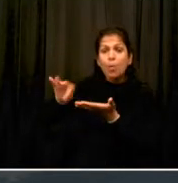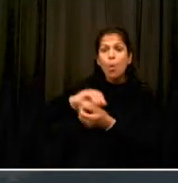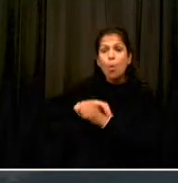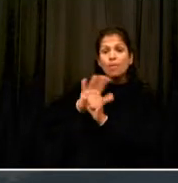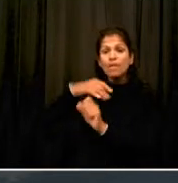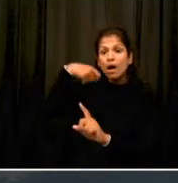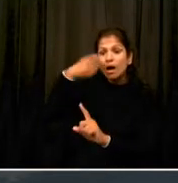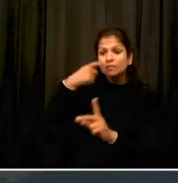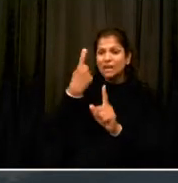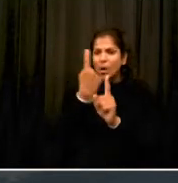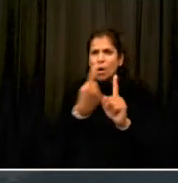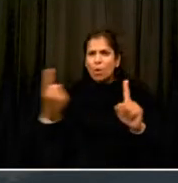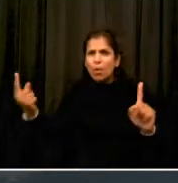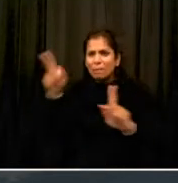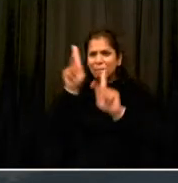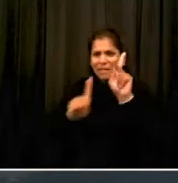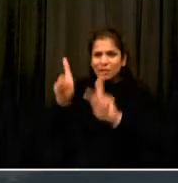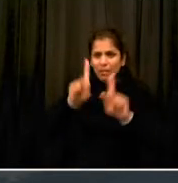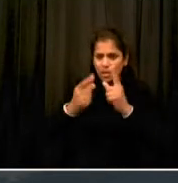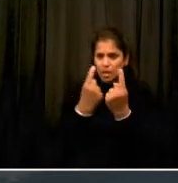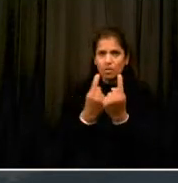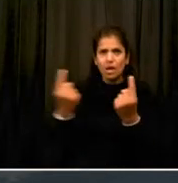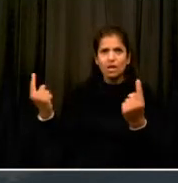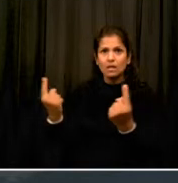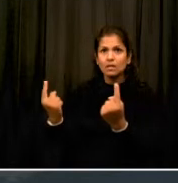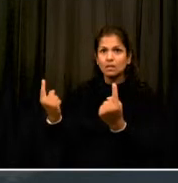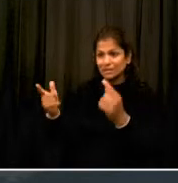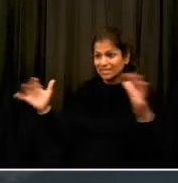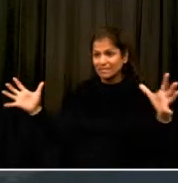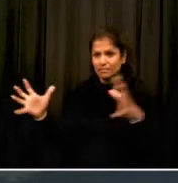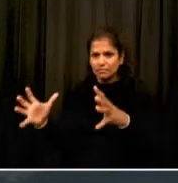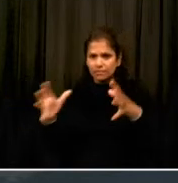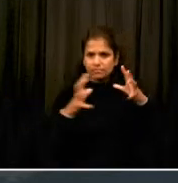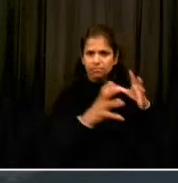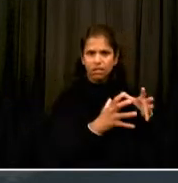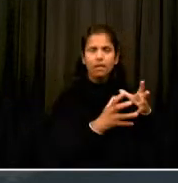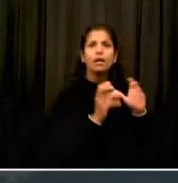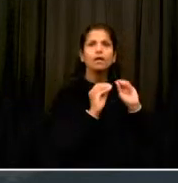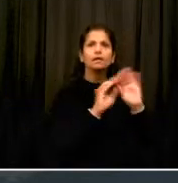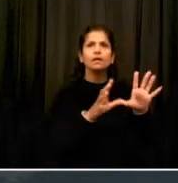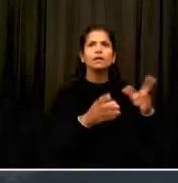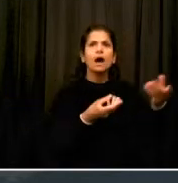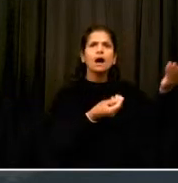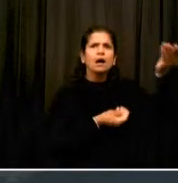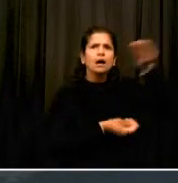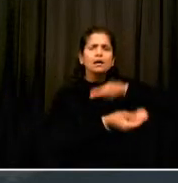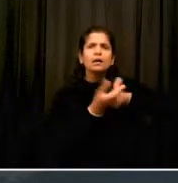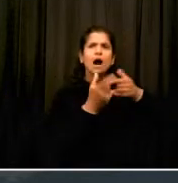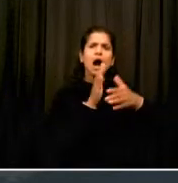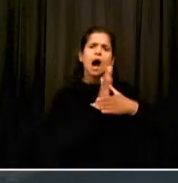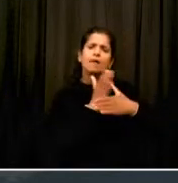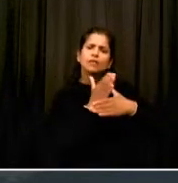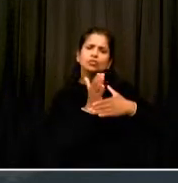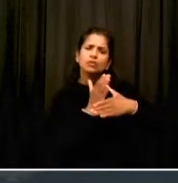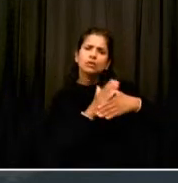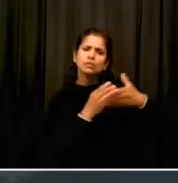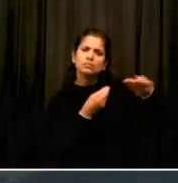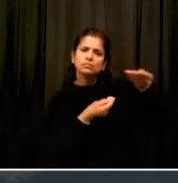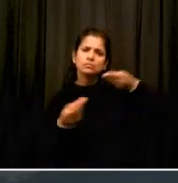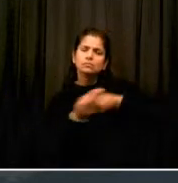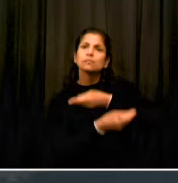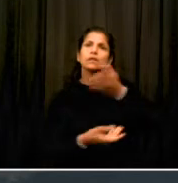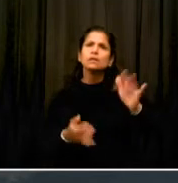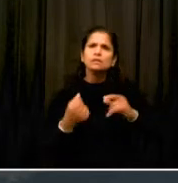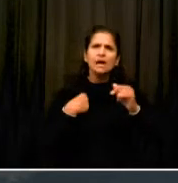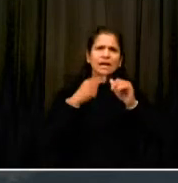our pocket for this sort of contingency, we've been able to now drive down the turnaround time for labs. We've cut it in half.